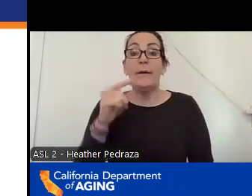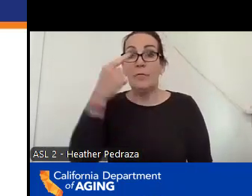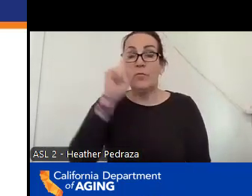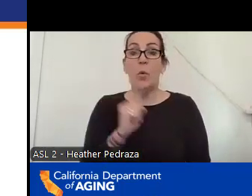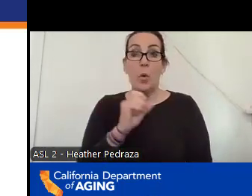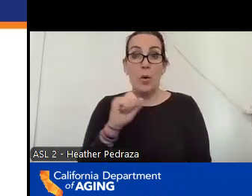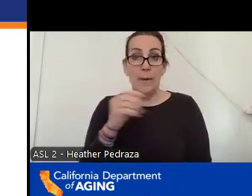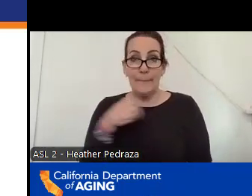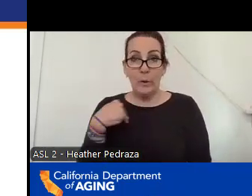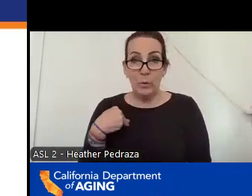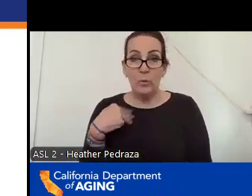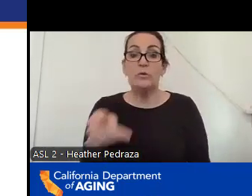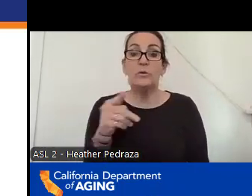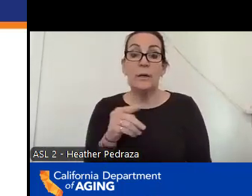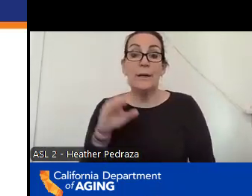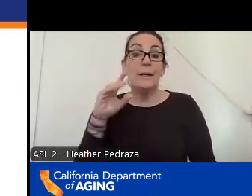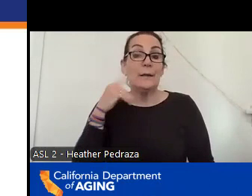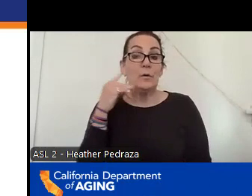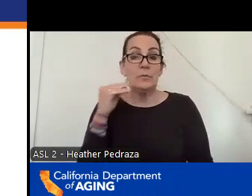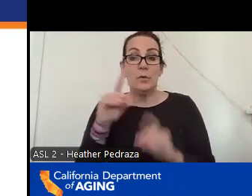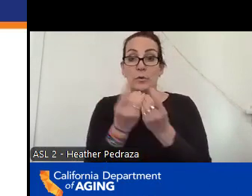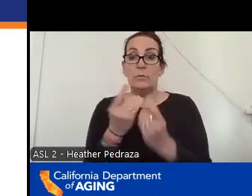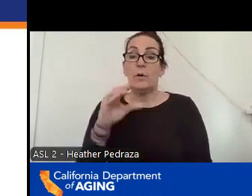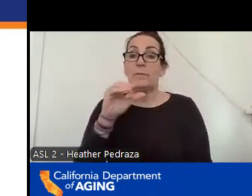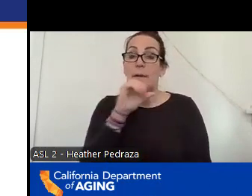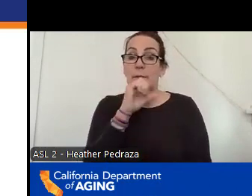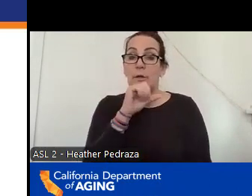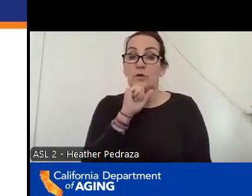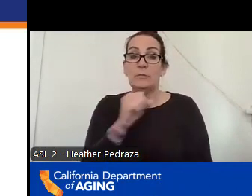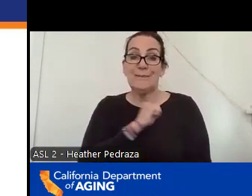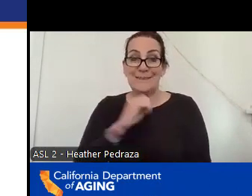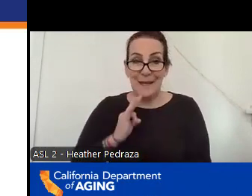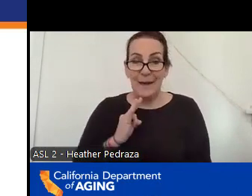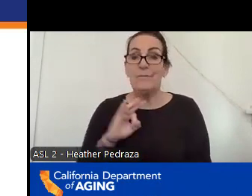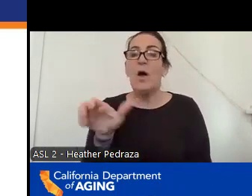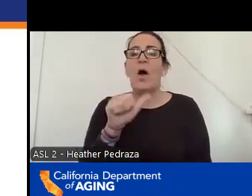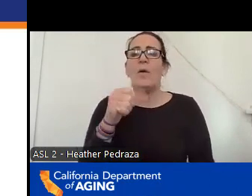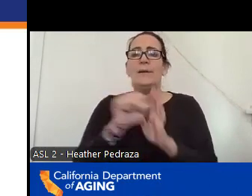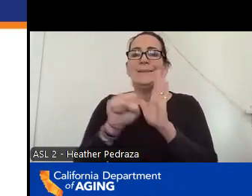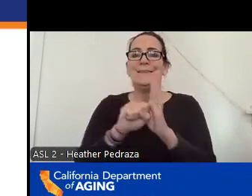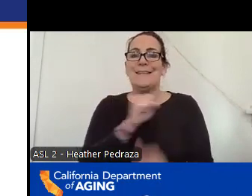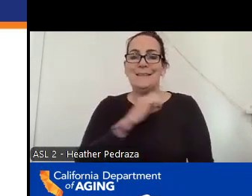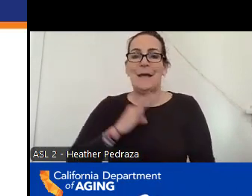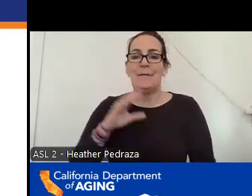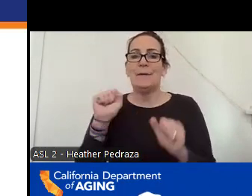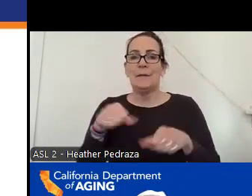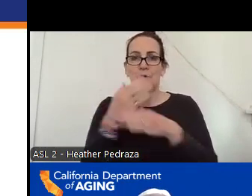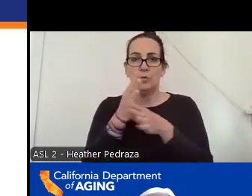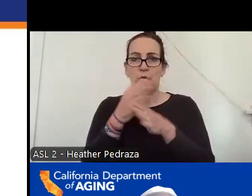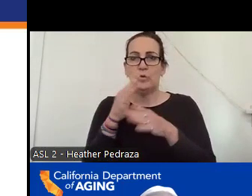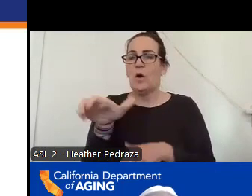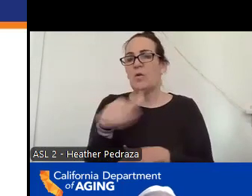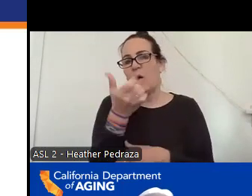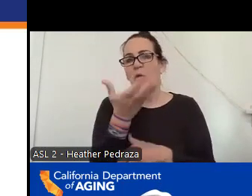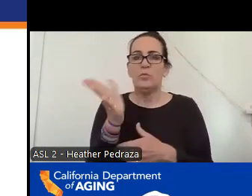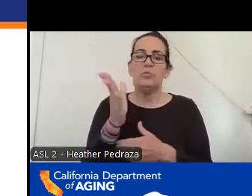Aging staff, other state staff and guests to share out meeting-related information with our